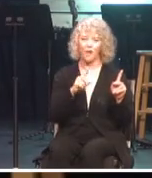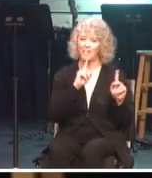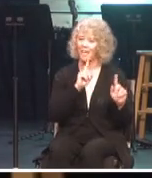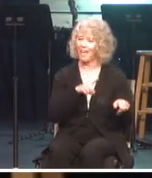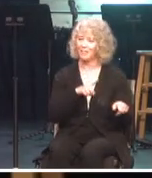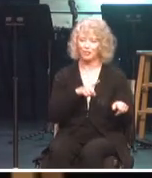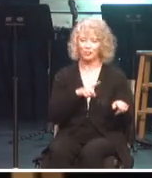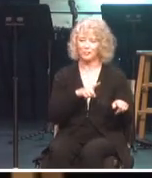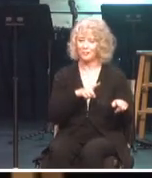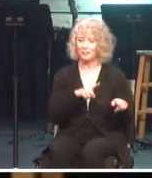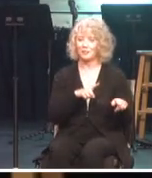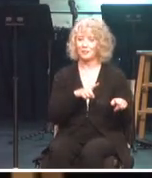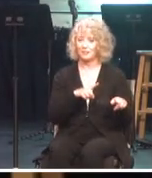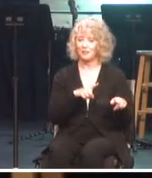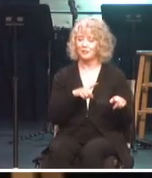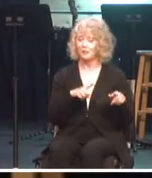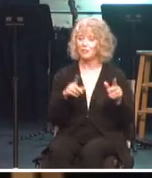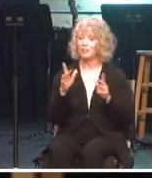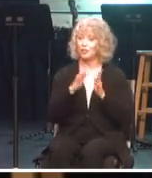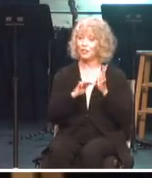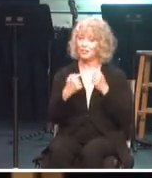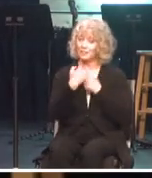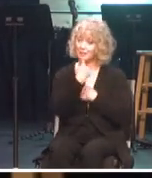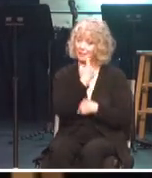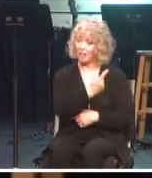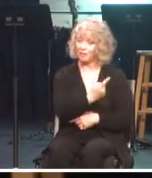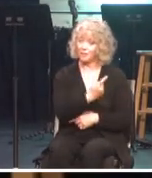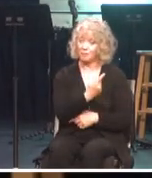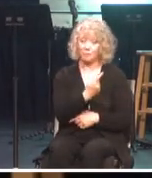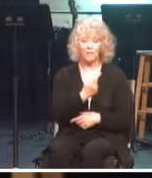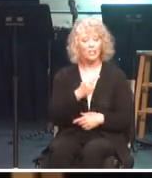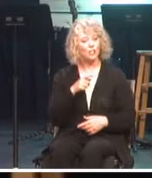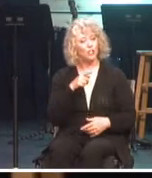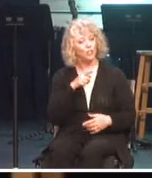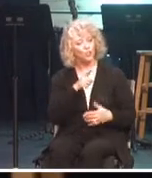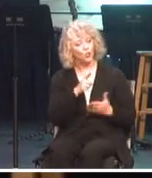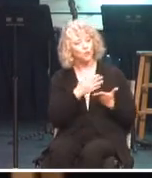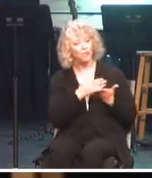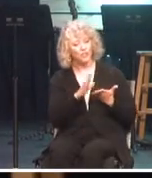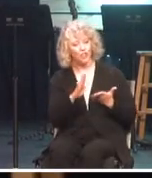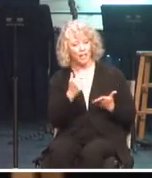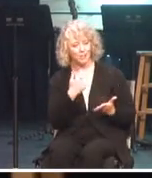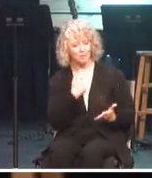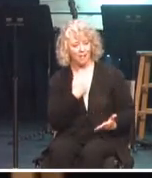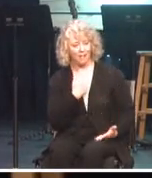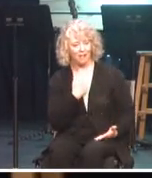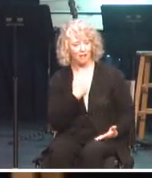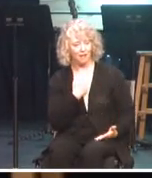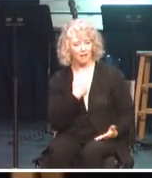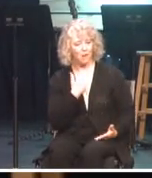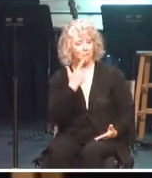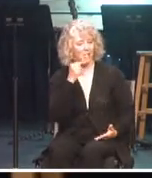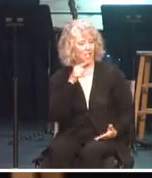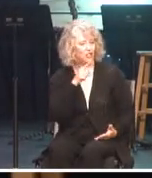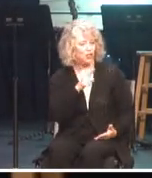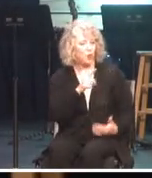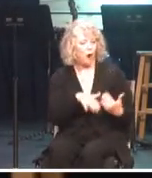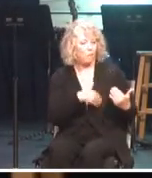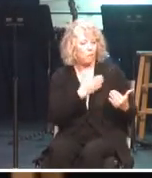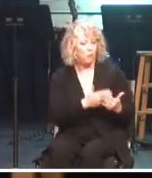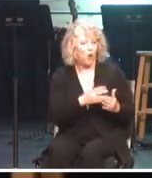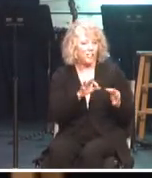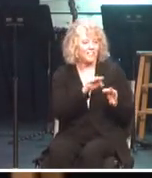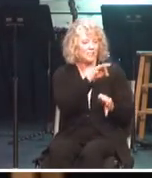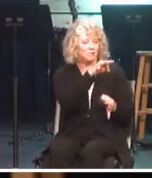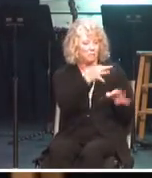We'll look at this in a moment, but here's Jesus' answer. This crowd rejects him because every person enters this world spiritually dead